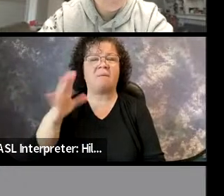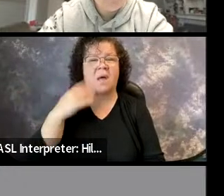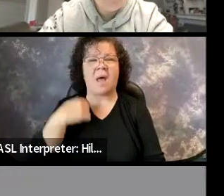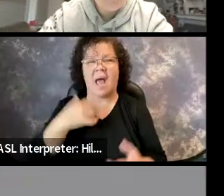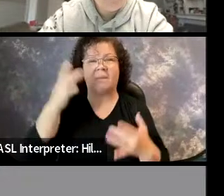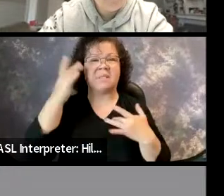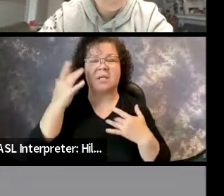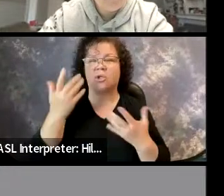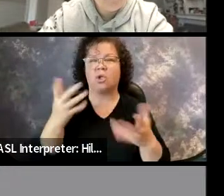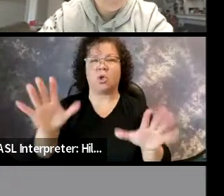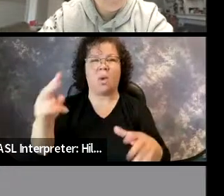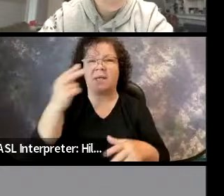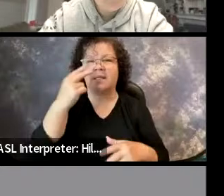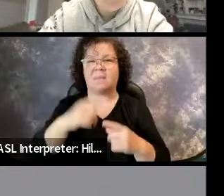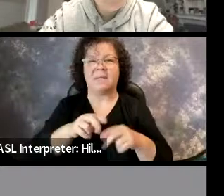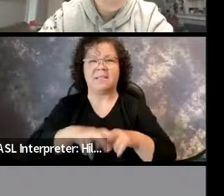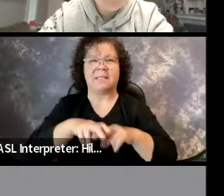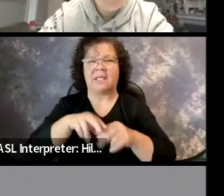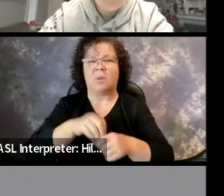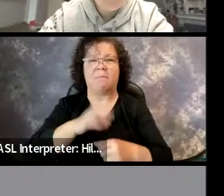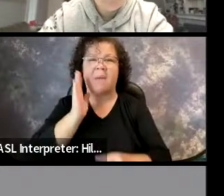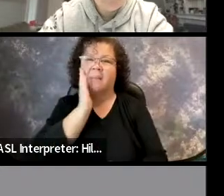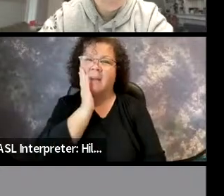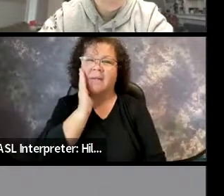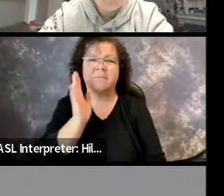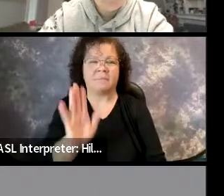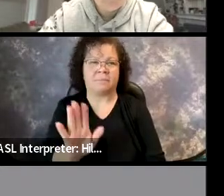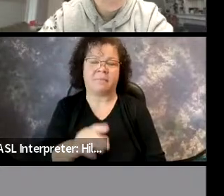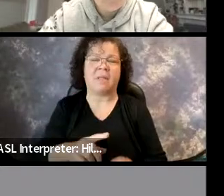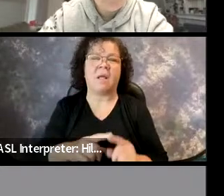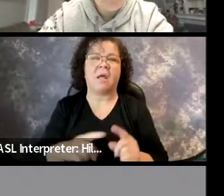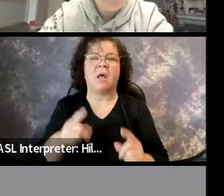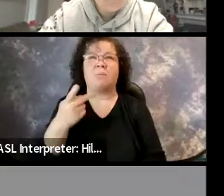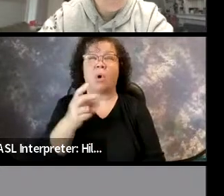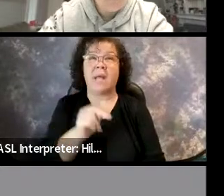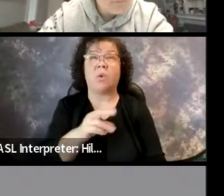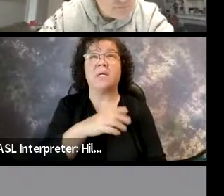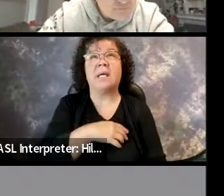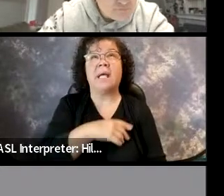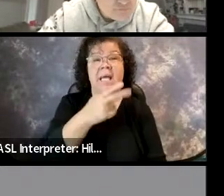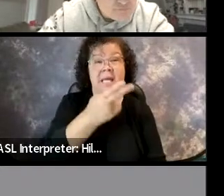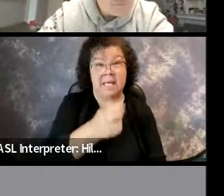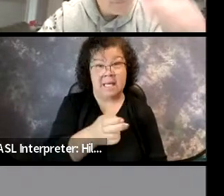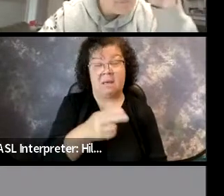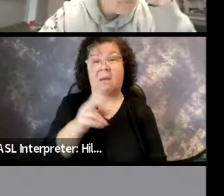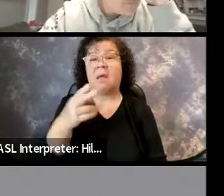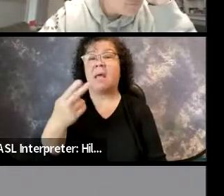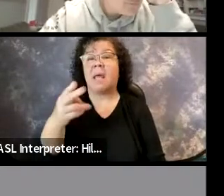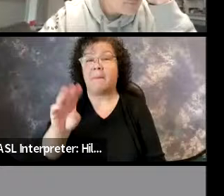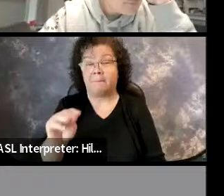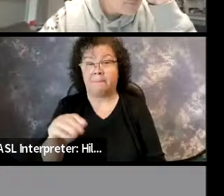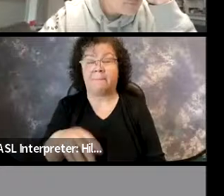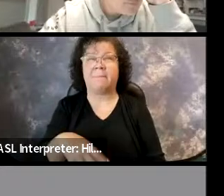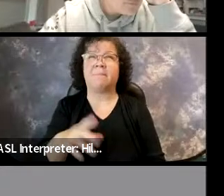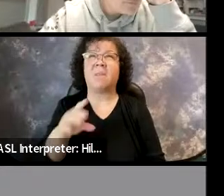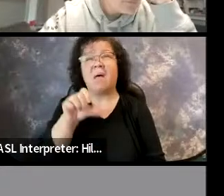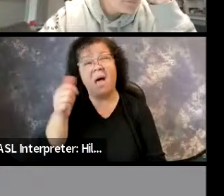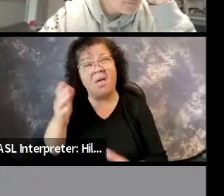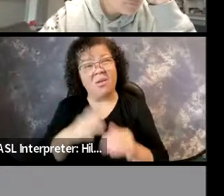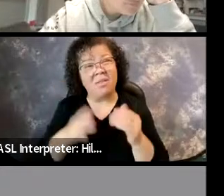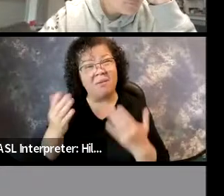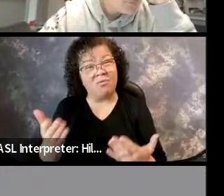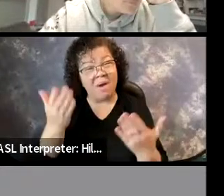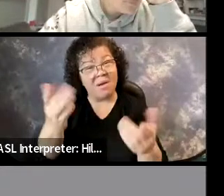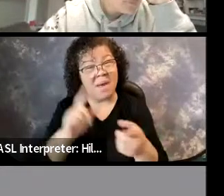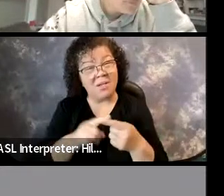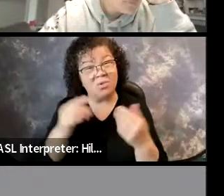see me sitting here in my bed. Let's see. Pronouns are he, him. Besides recommending to vote, I